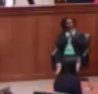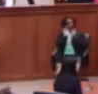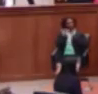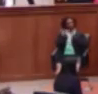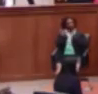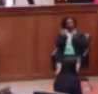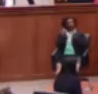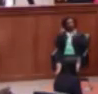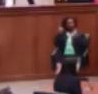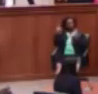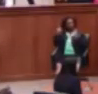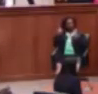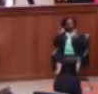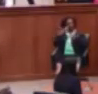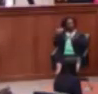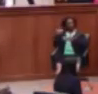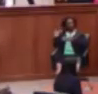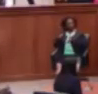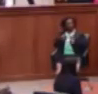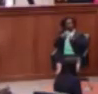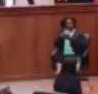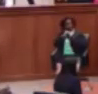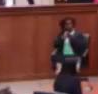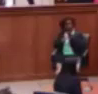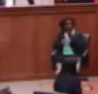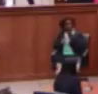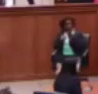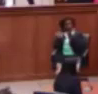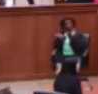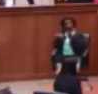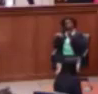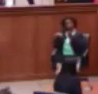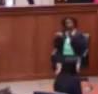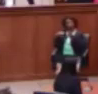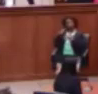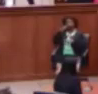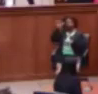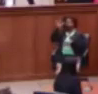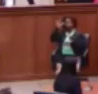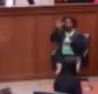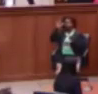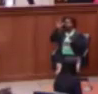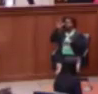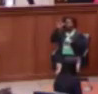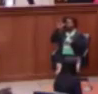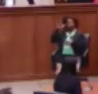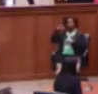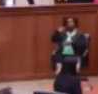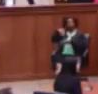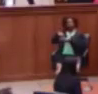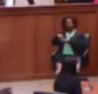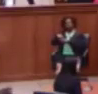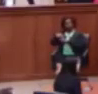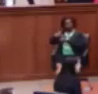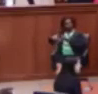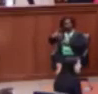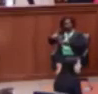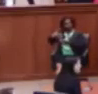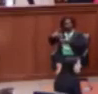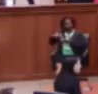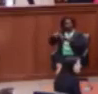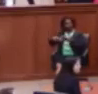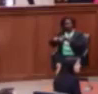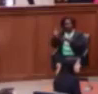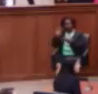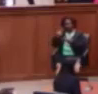accomplishments and plans list, the parent engagement programs. Pat, somebody speak to me about